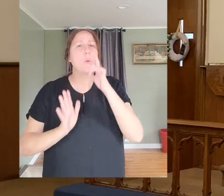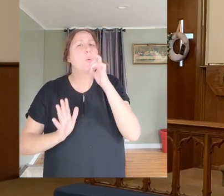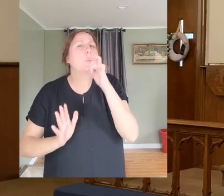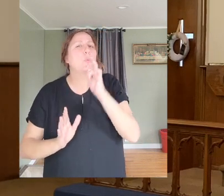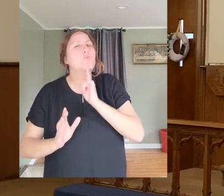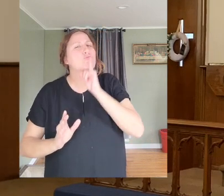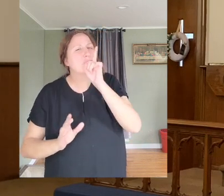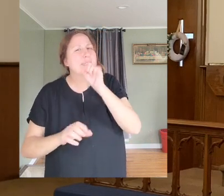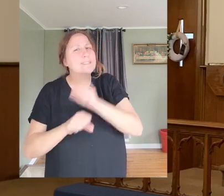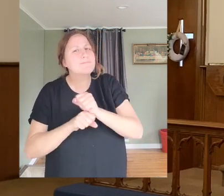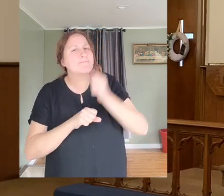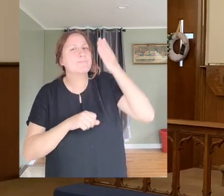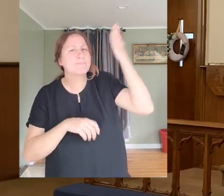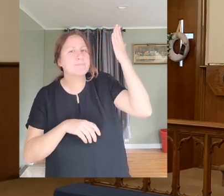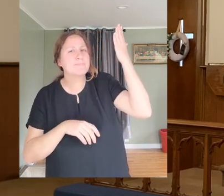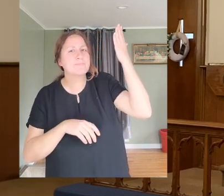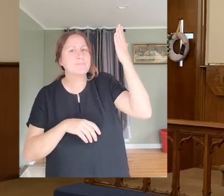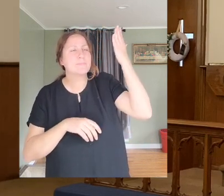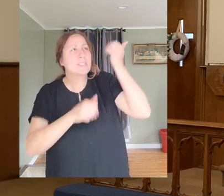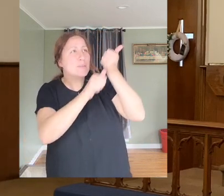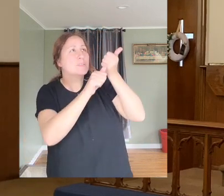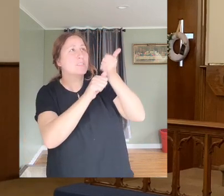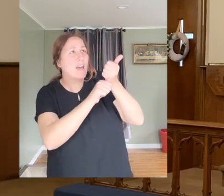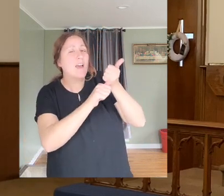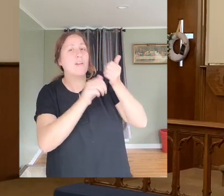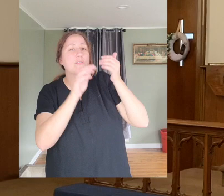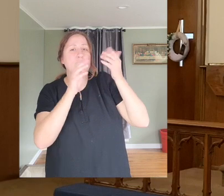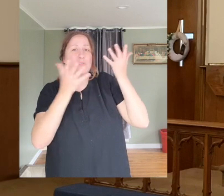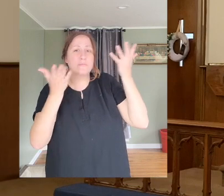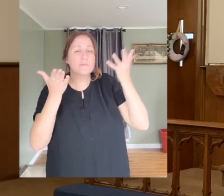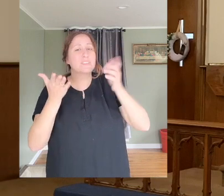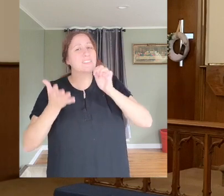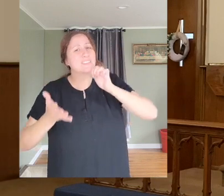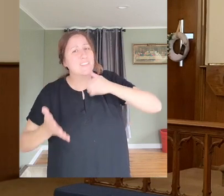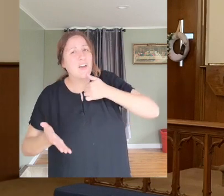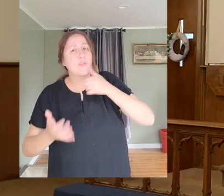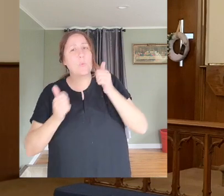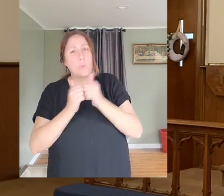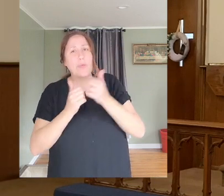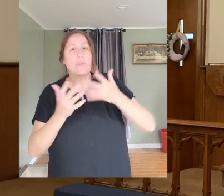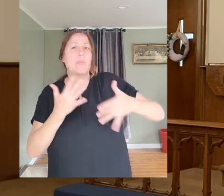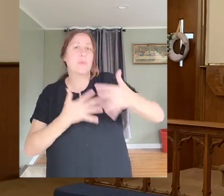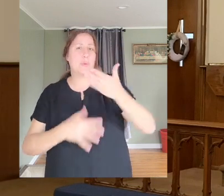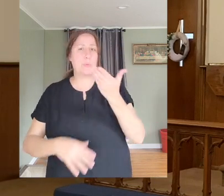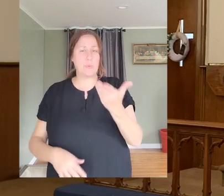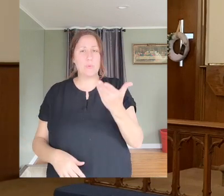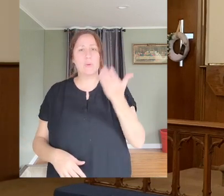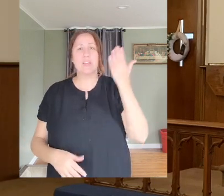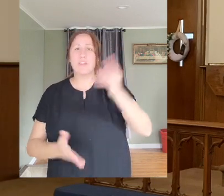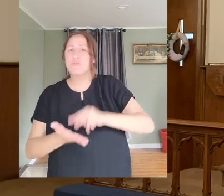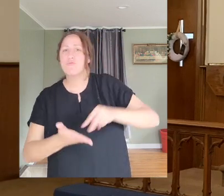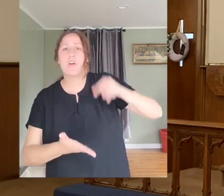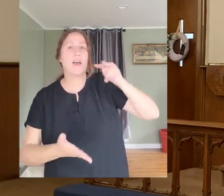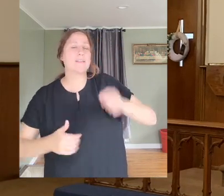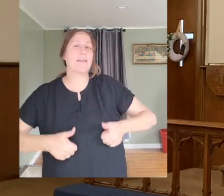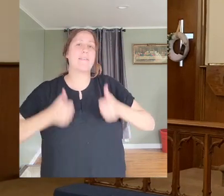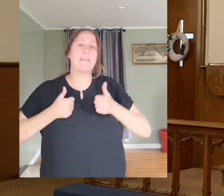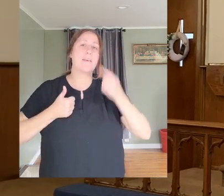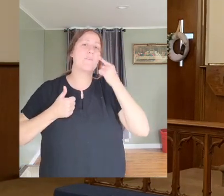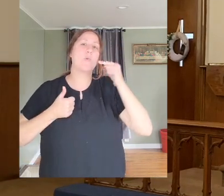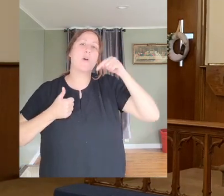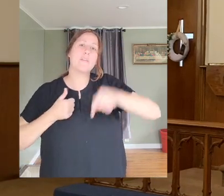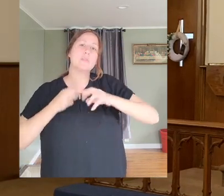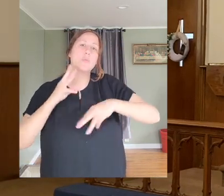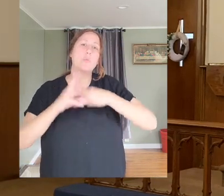really is. Wonderful. And the one who suffers with us, who rises and lives for our world,